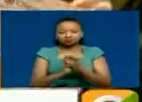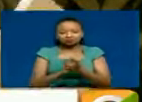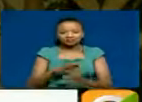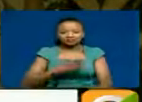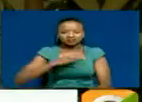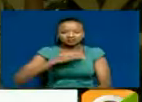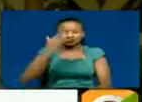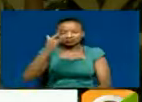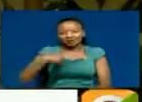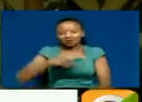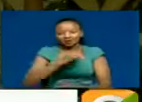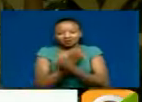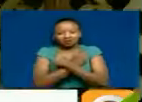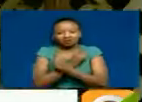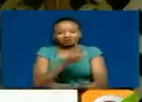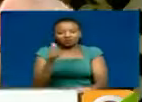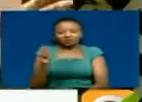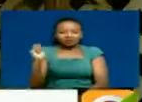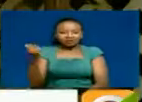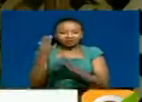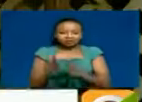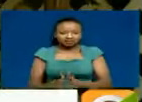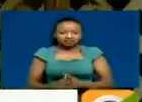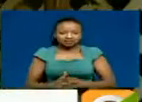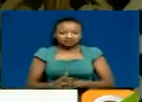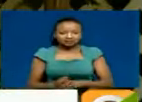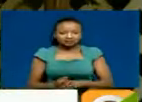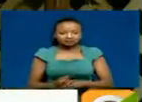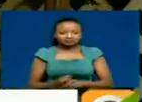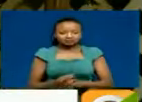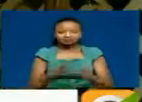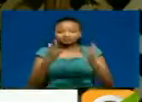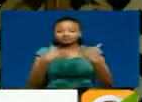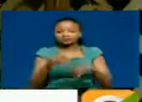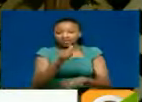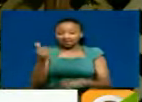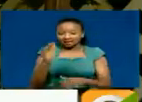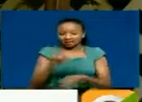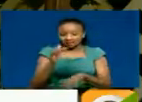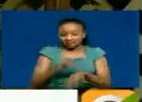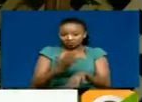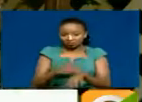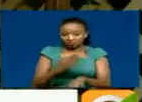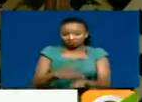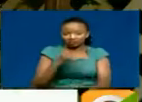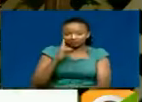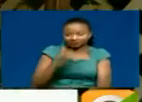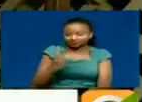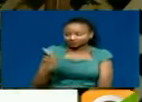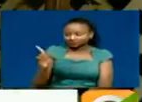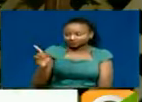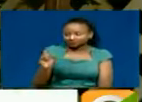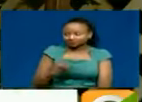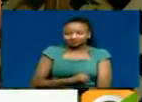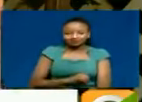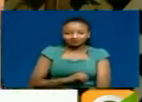Kenya. Yes. And then I have here Mumbi, the Kikuyu illustration of me. At